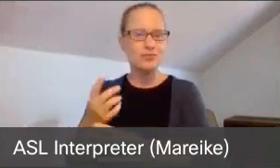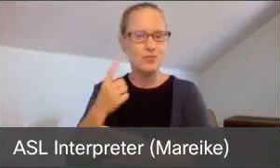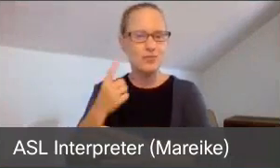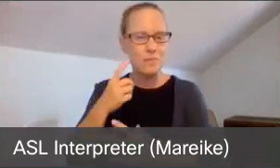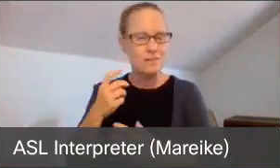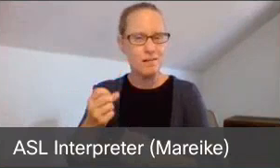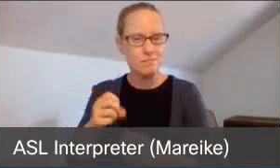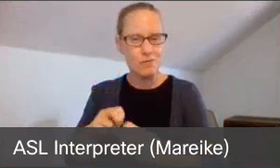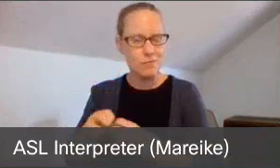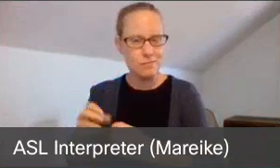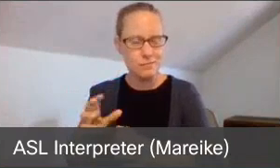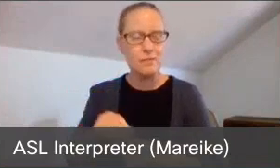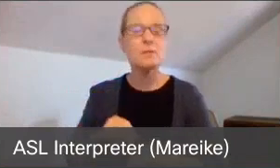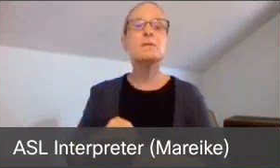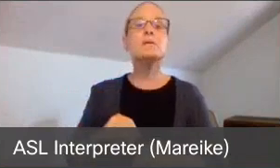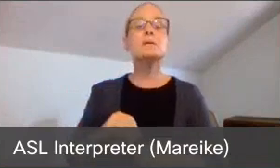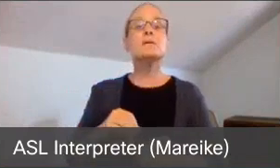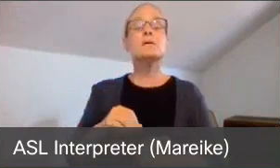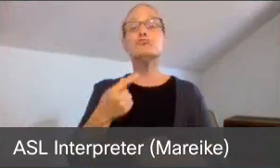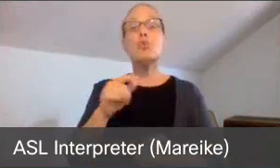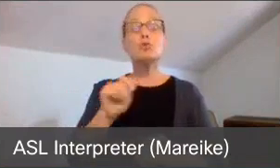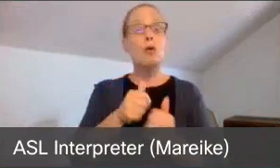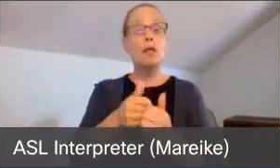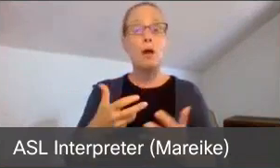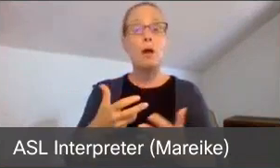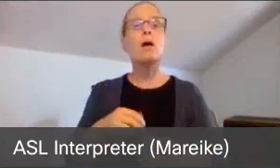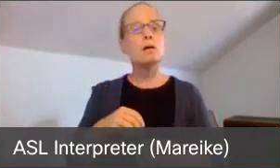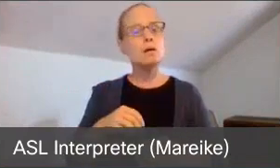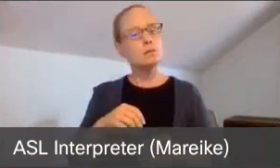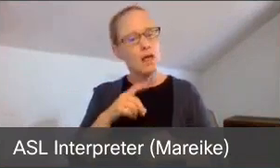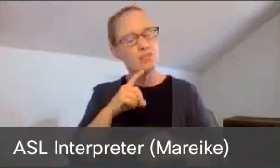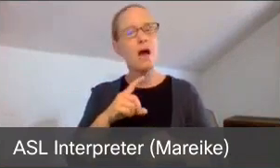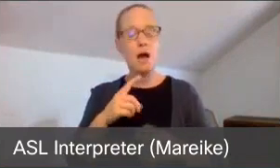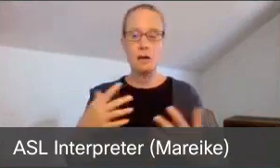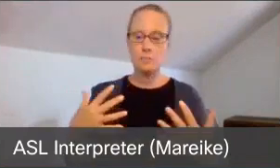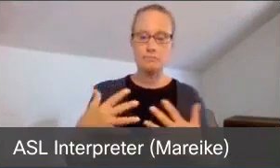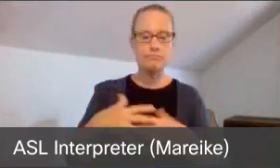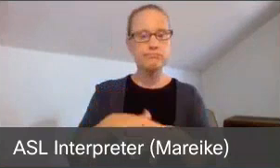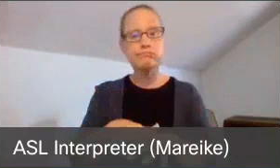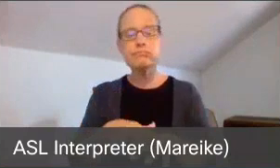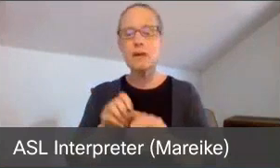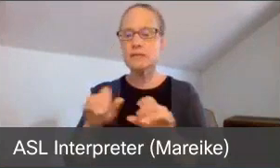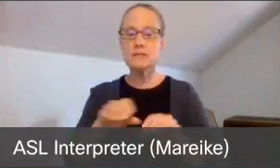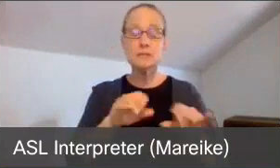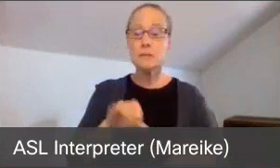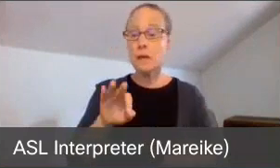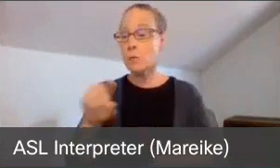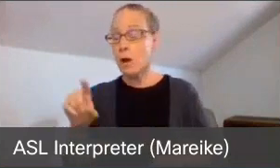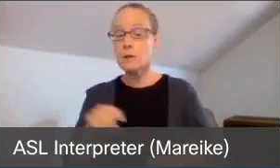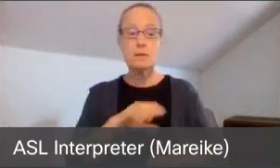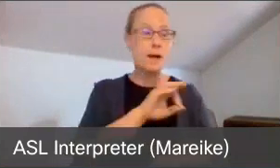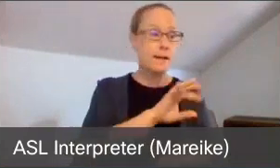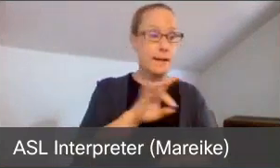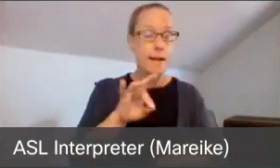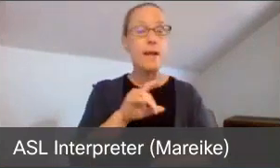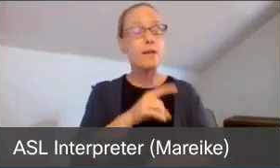The challenges for Georgia, the interoperability of the 2 distinct systems, 911 and 988, where 988